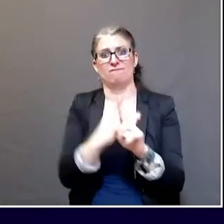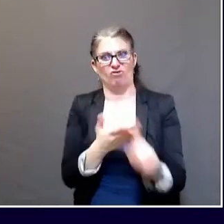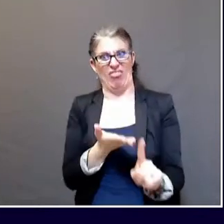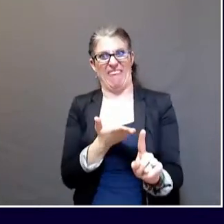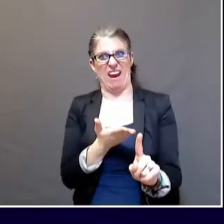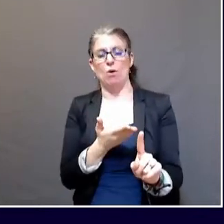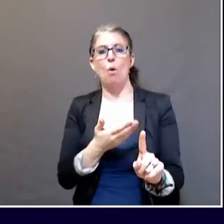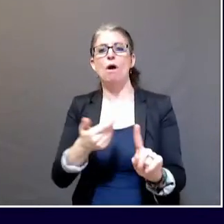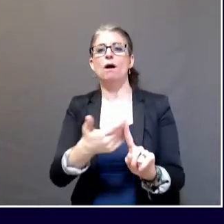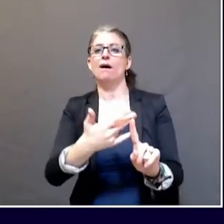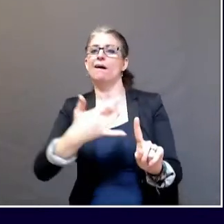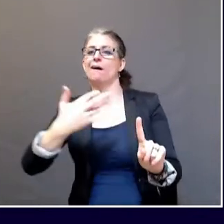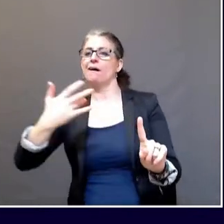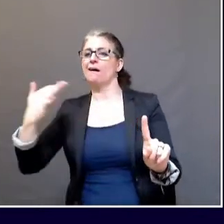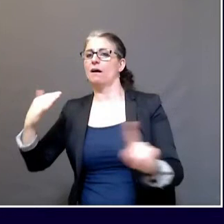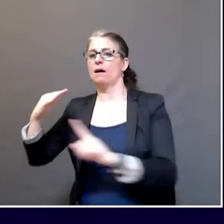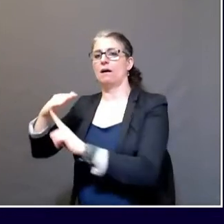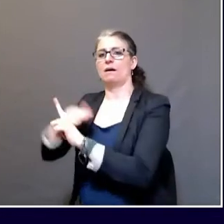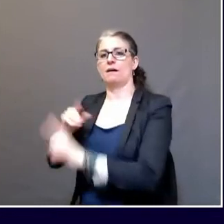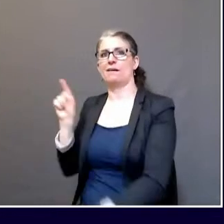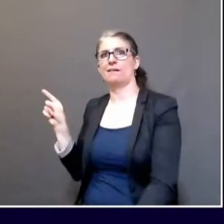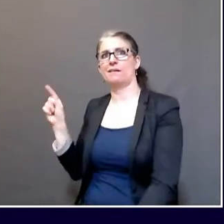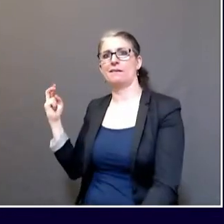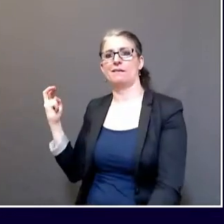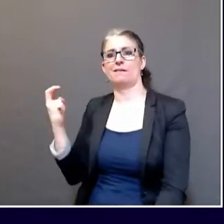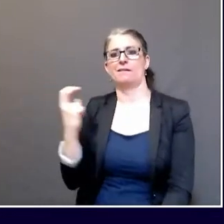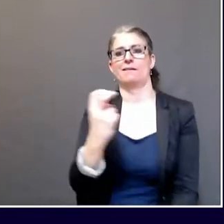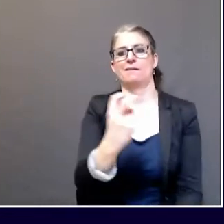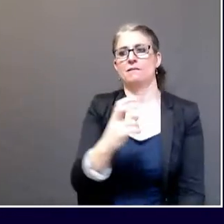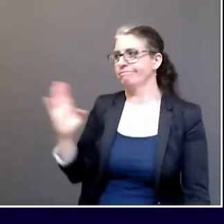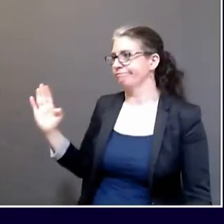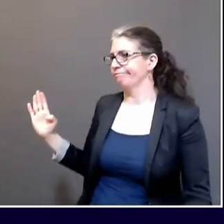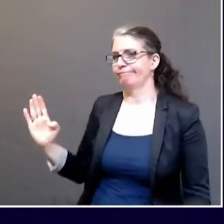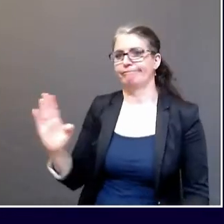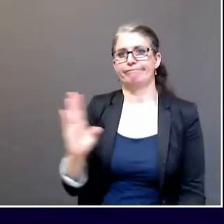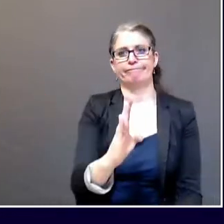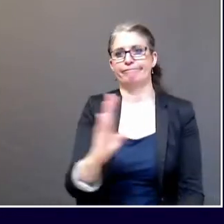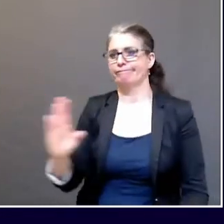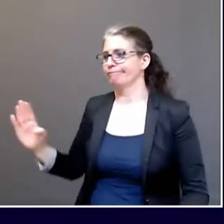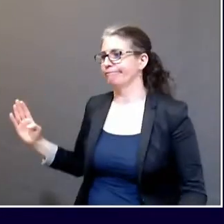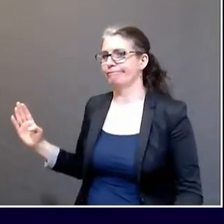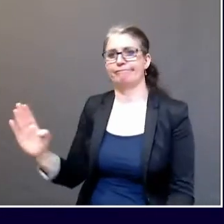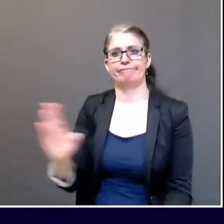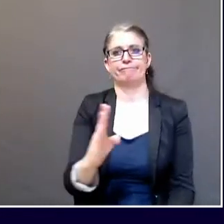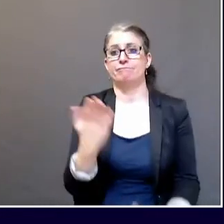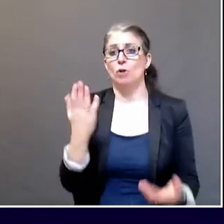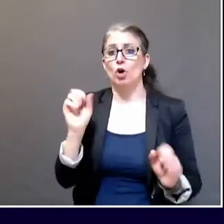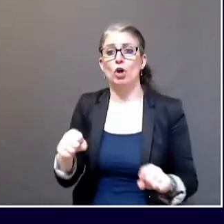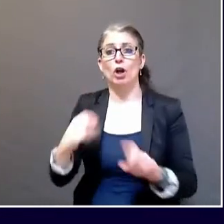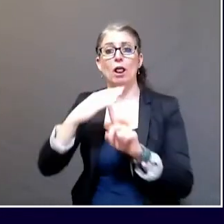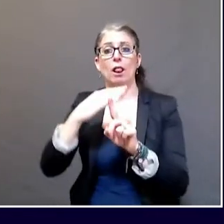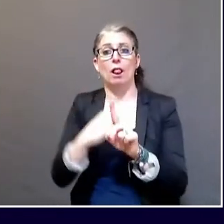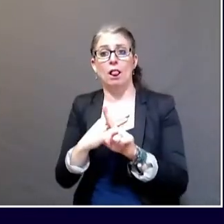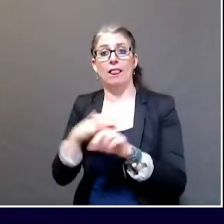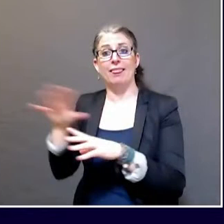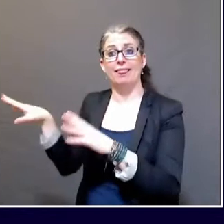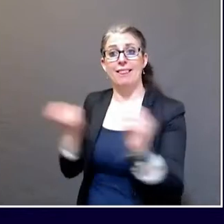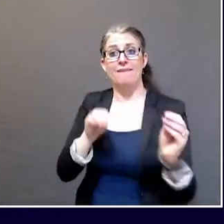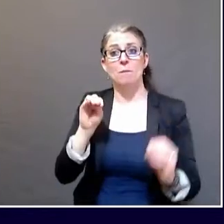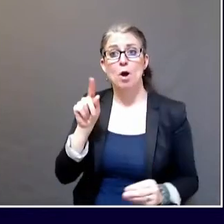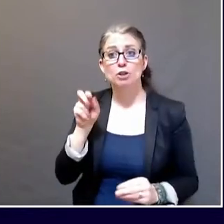supply chain as of now is still subject to investigation. That is correct. You are correct, as is the root cause of